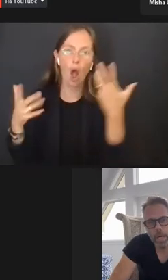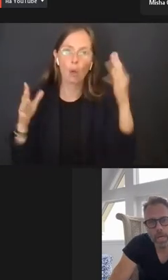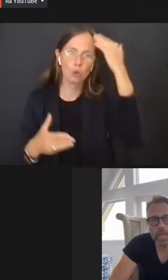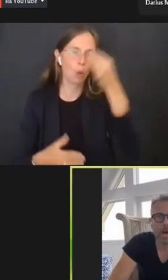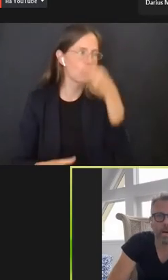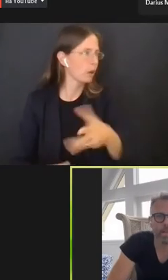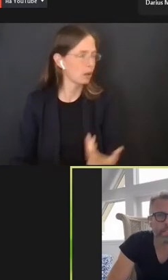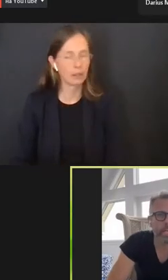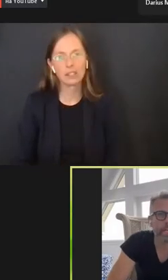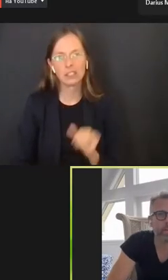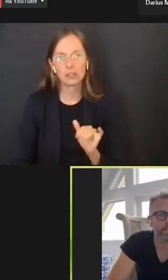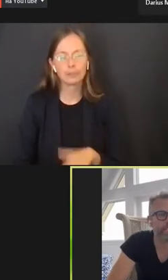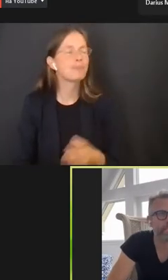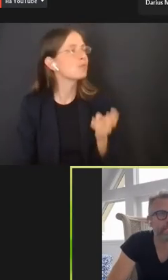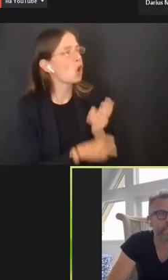anymore.